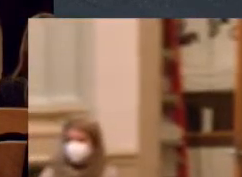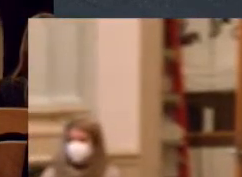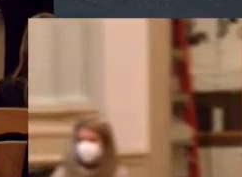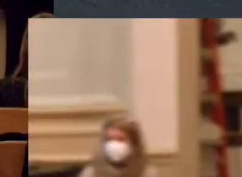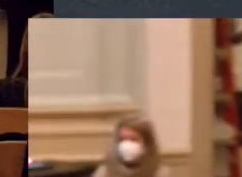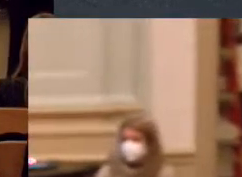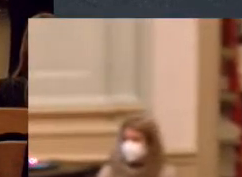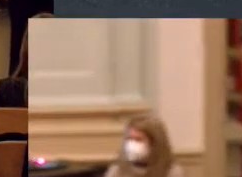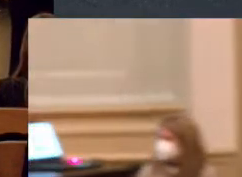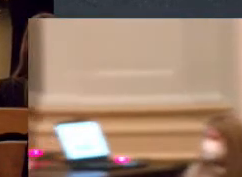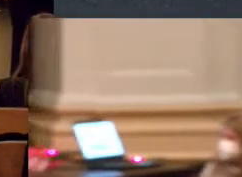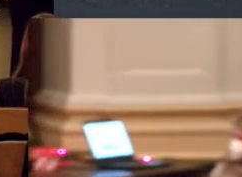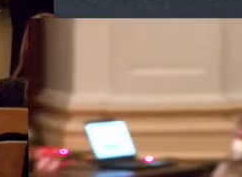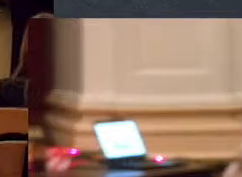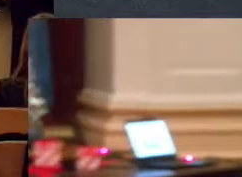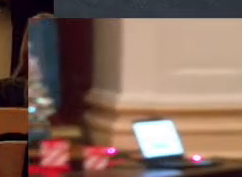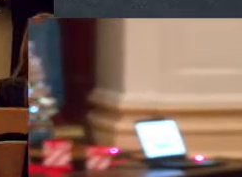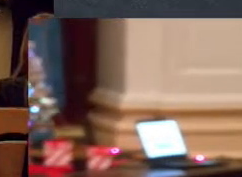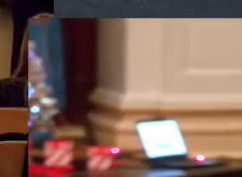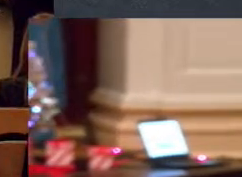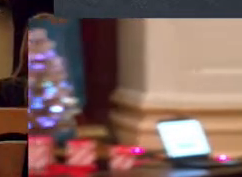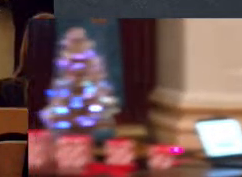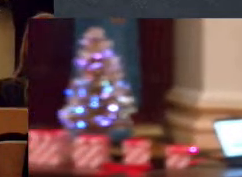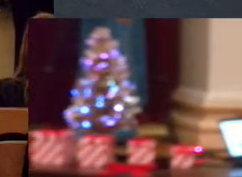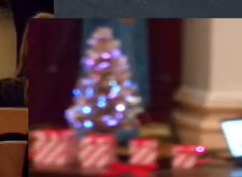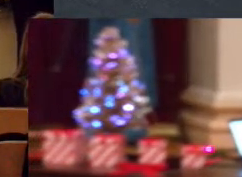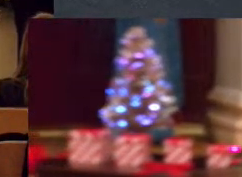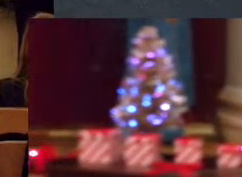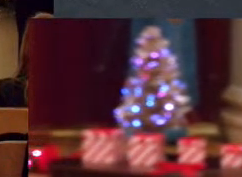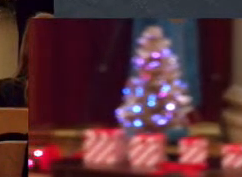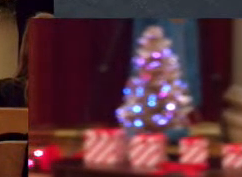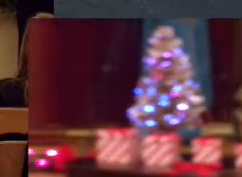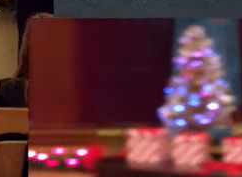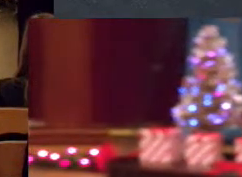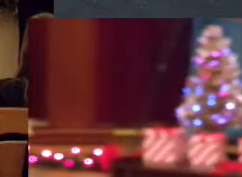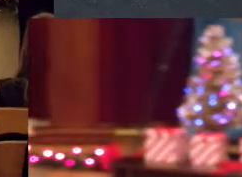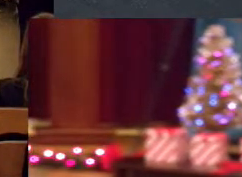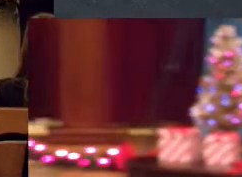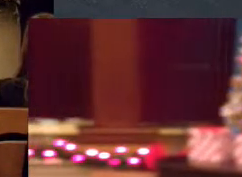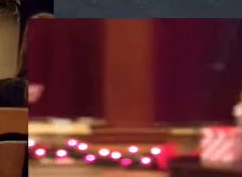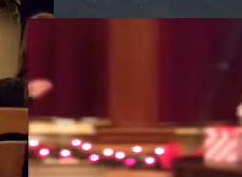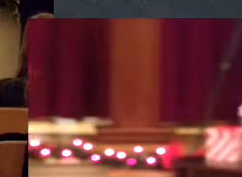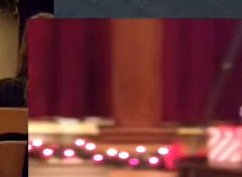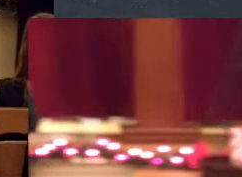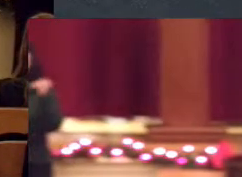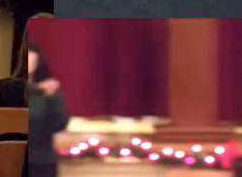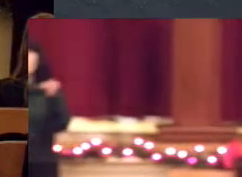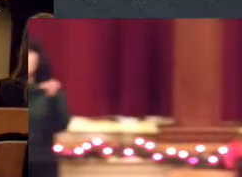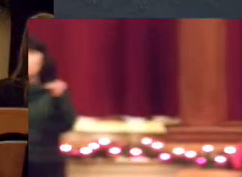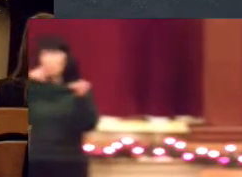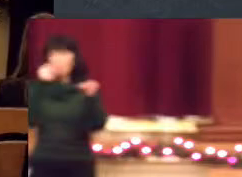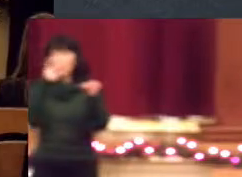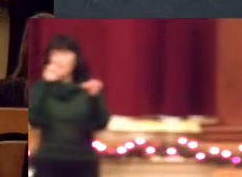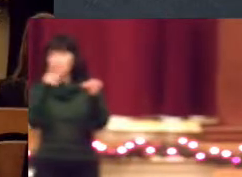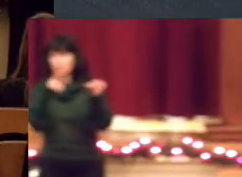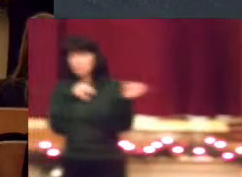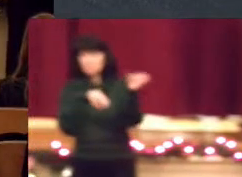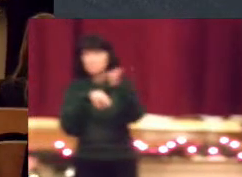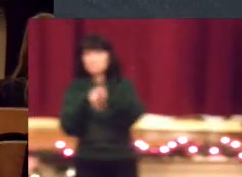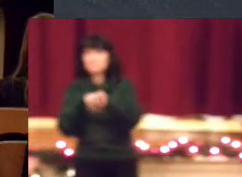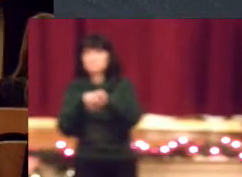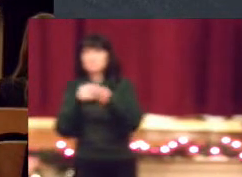meeting. We've had them at Pulaski and Warner, and then here, and